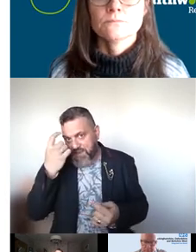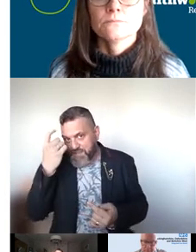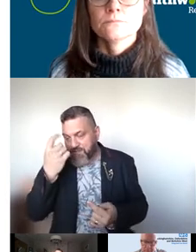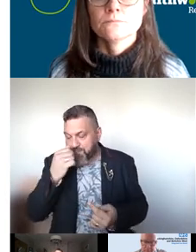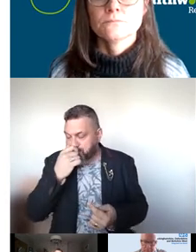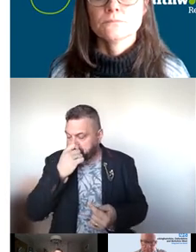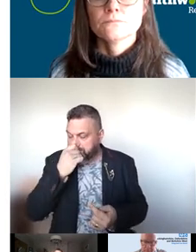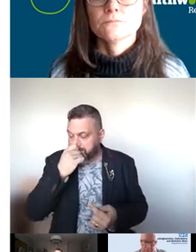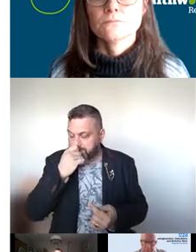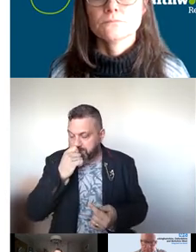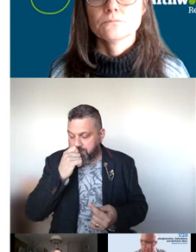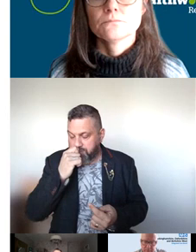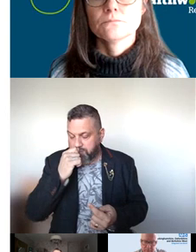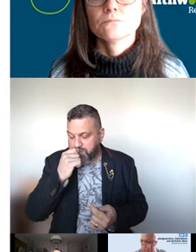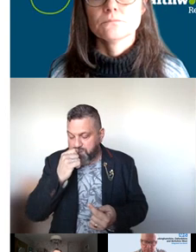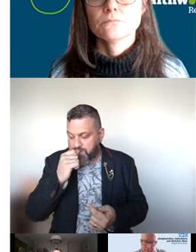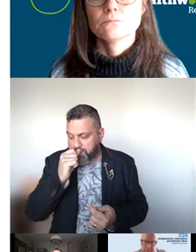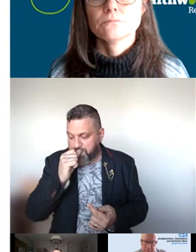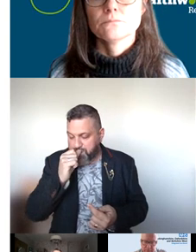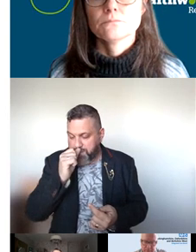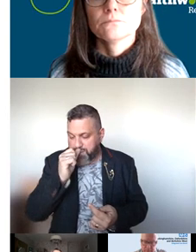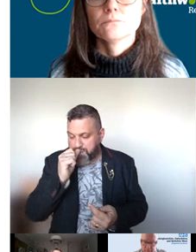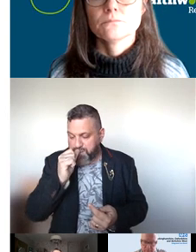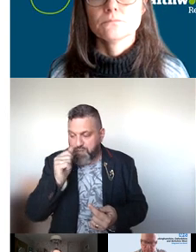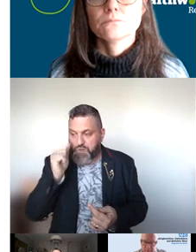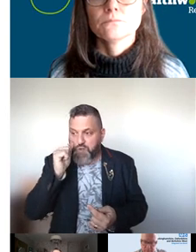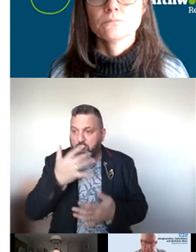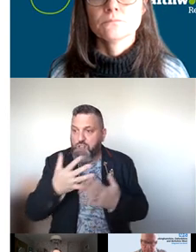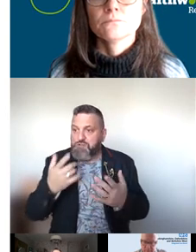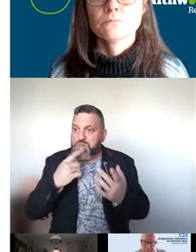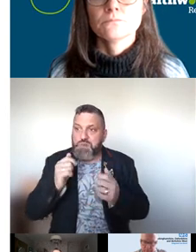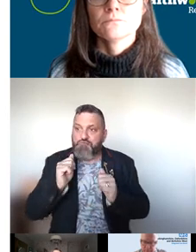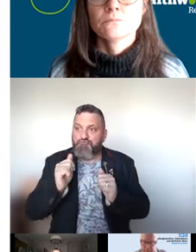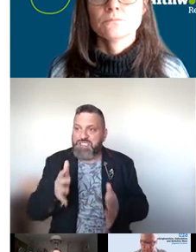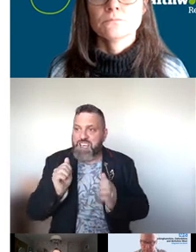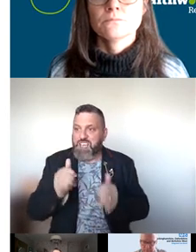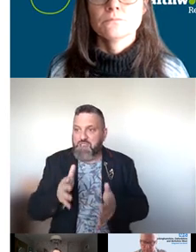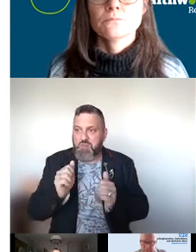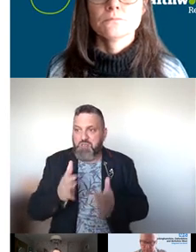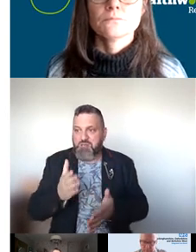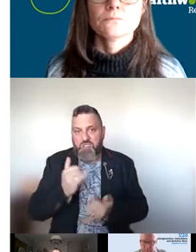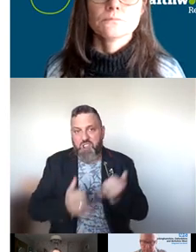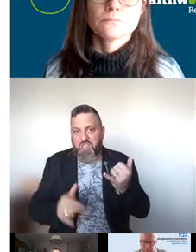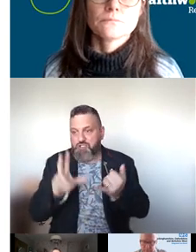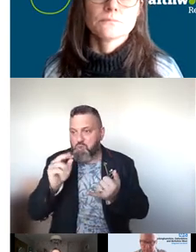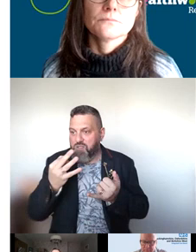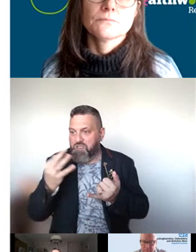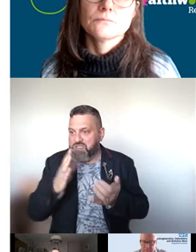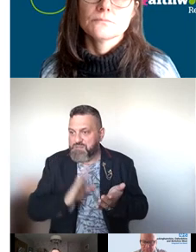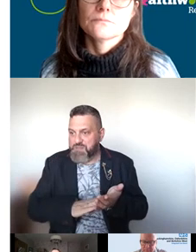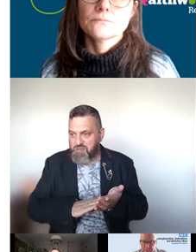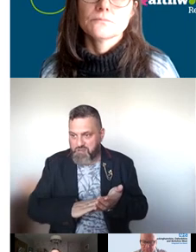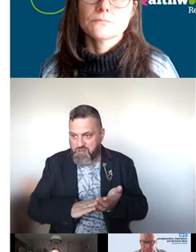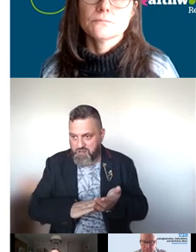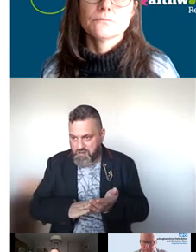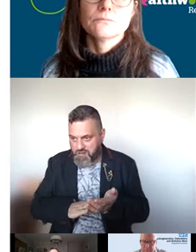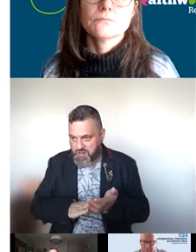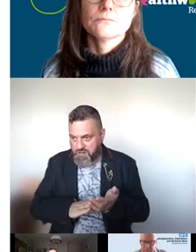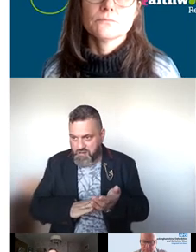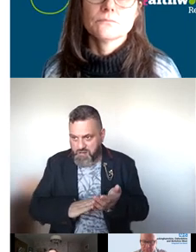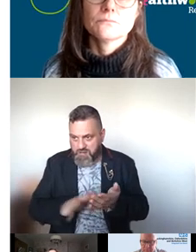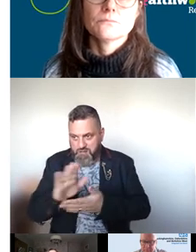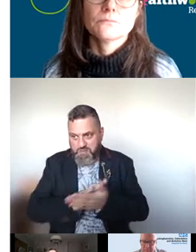know that we've seen an acceleration of people retiring over the past sort of 12 to 18 months, which has seen